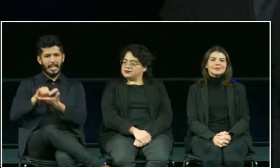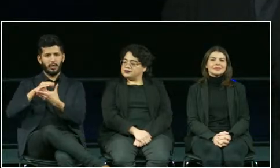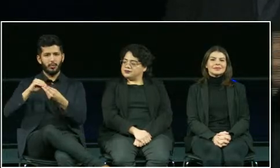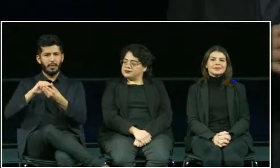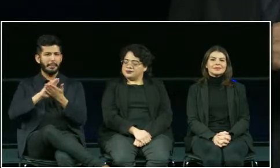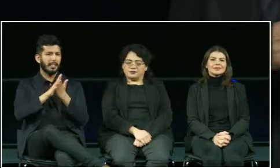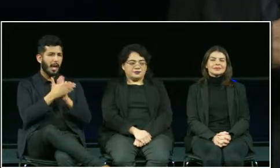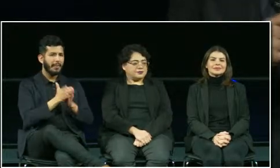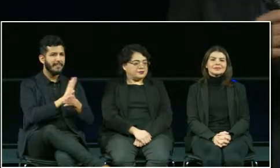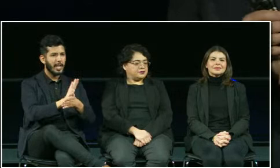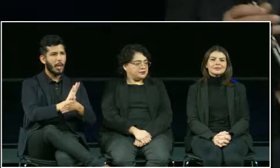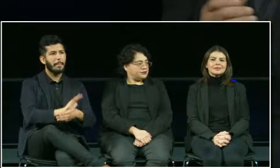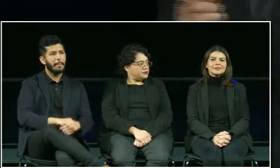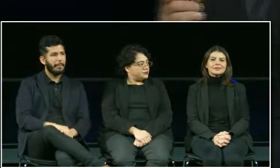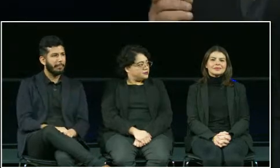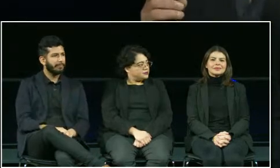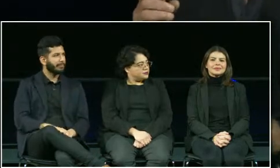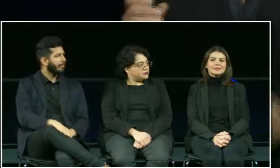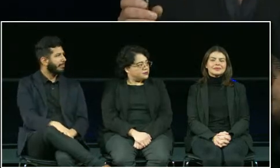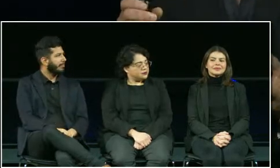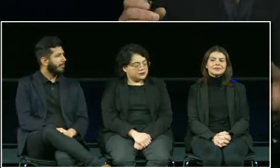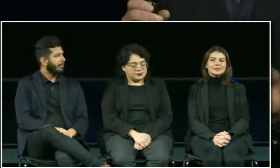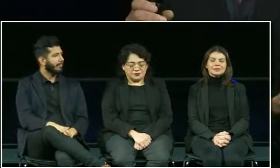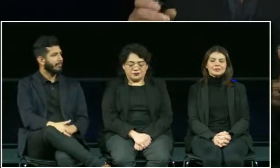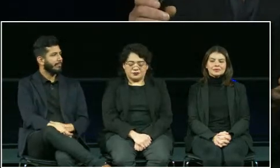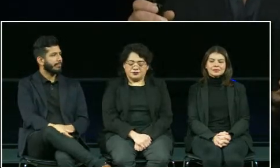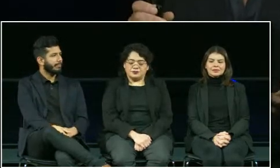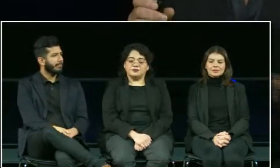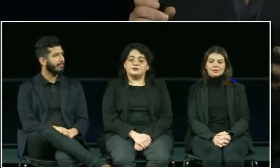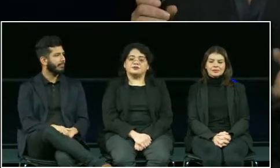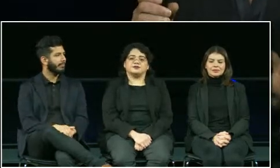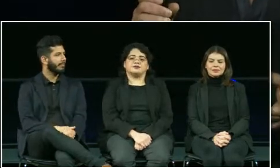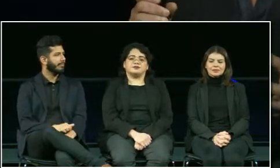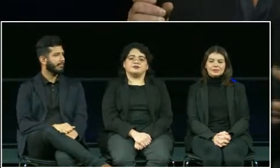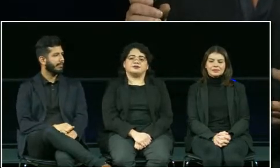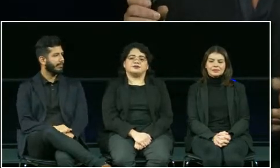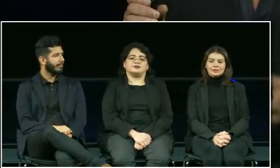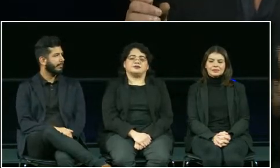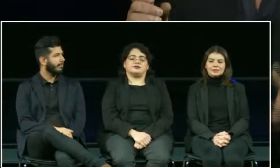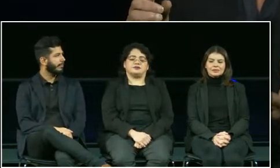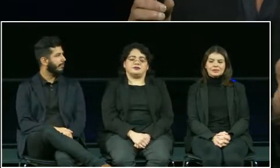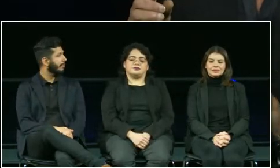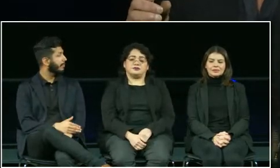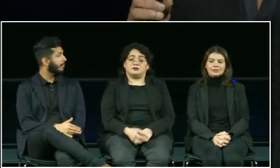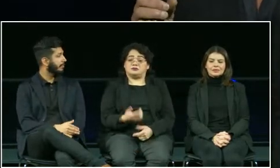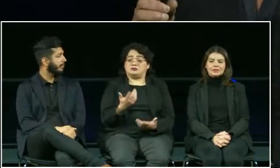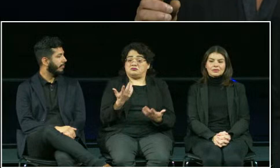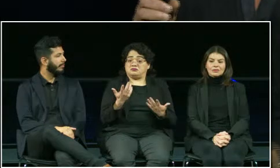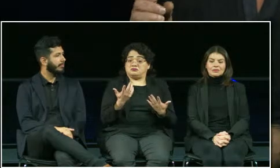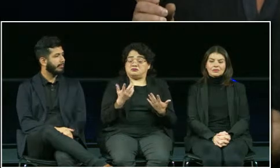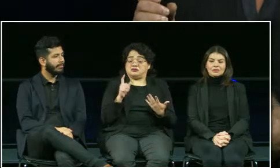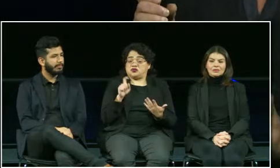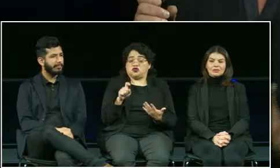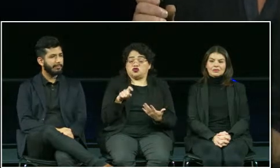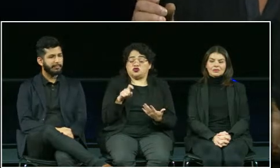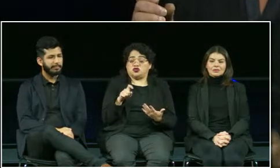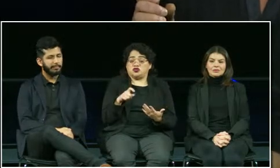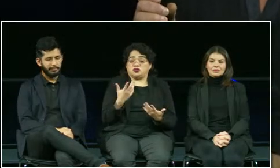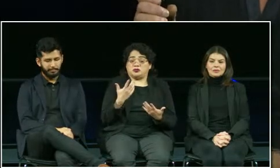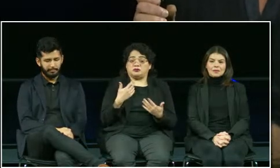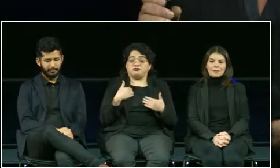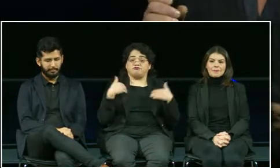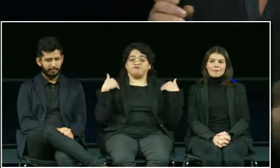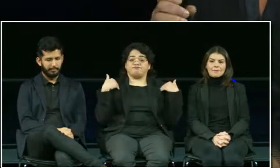Would you like to add something? Well, you know, should we mind our own business or should we stand up for